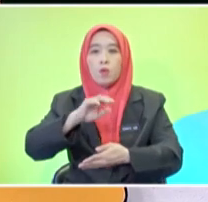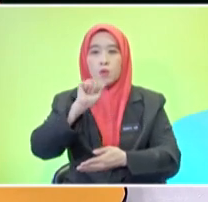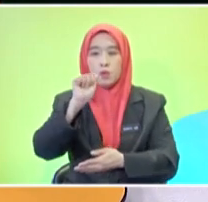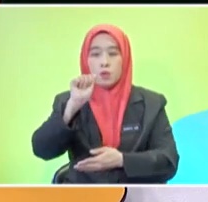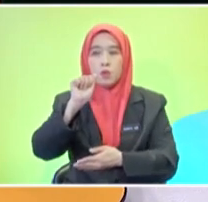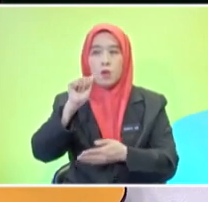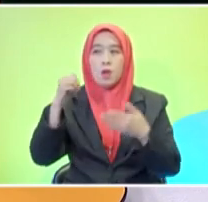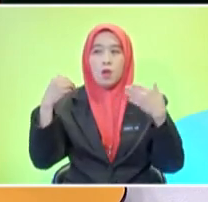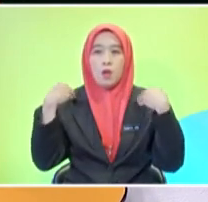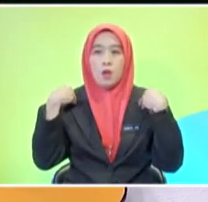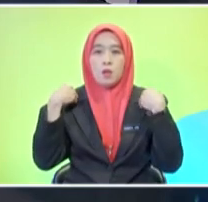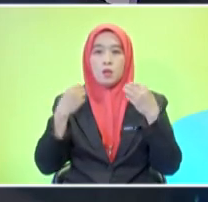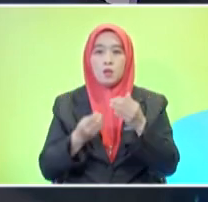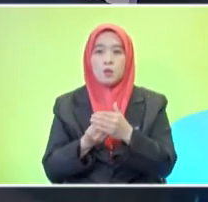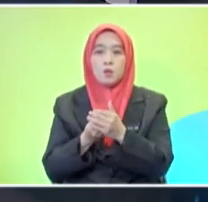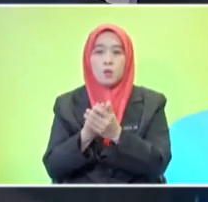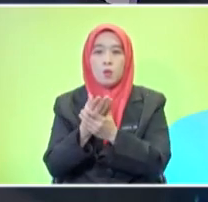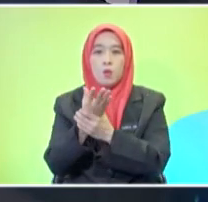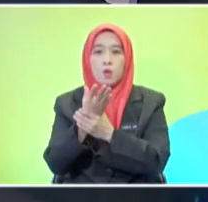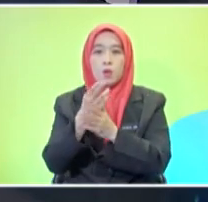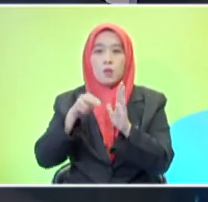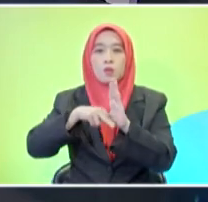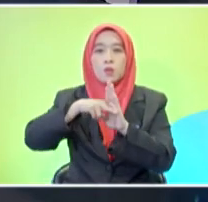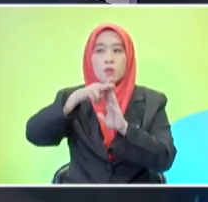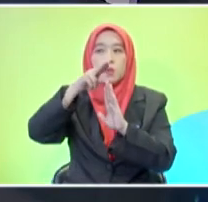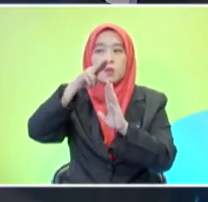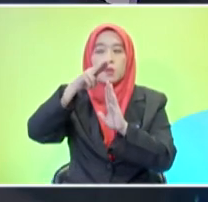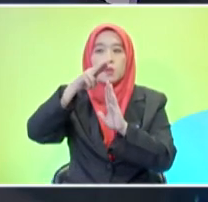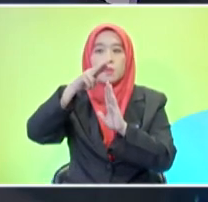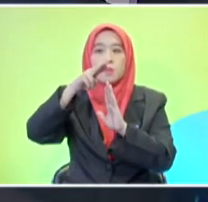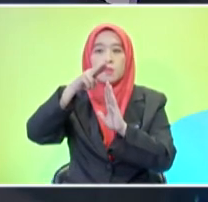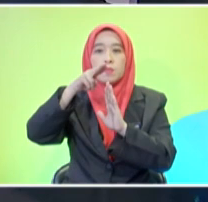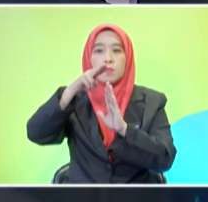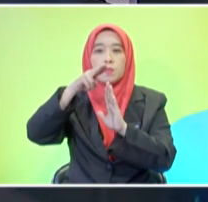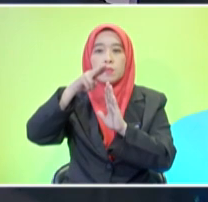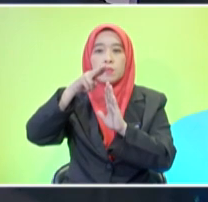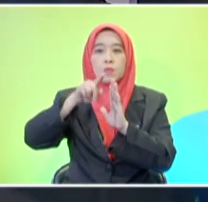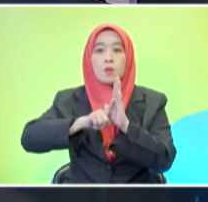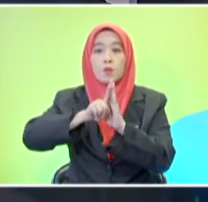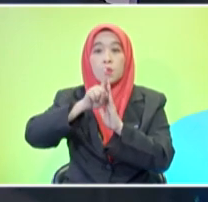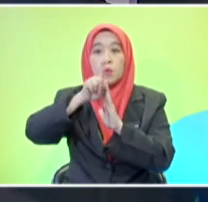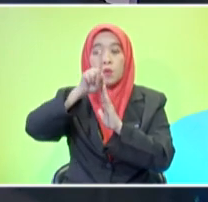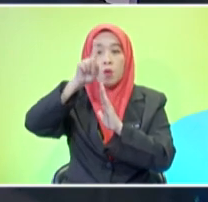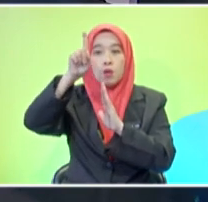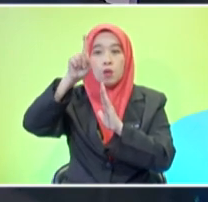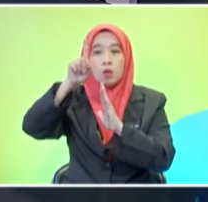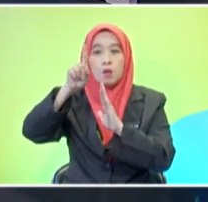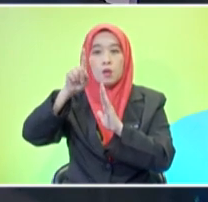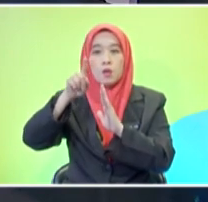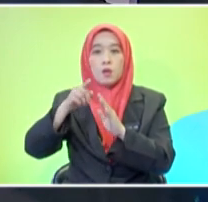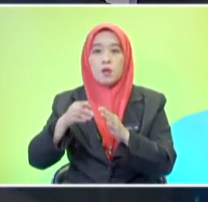has the growth of it. See, the height of it is much taller. High, yes, taller, mm-hmm, compared to the